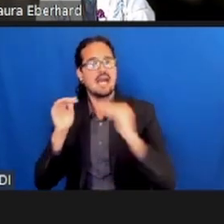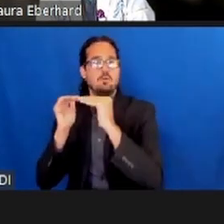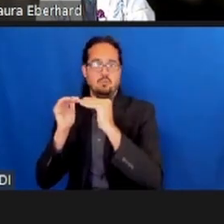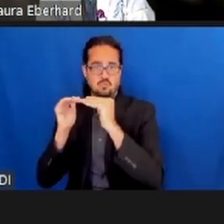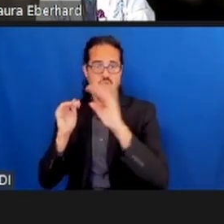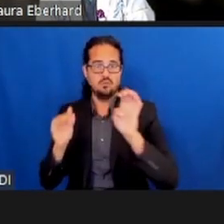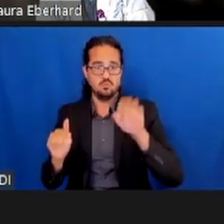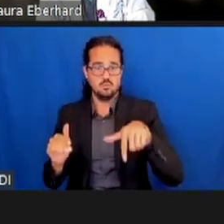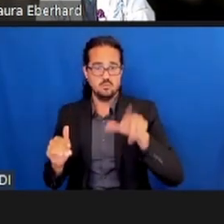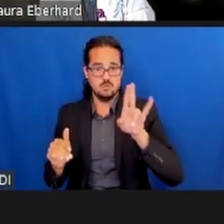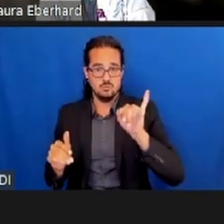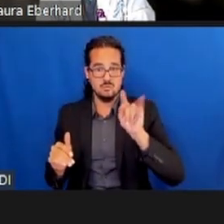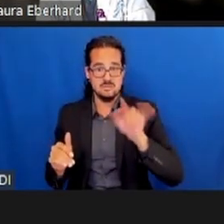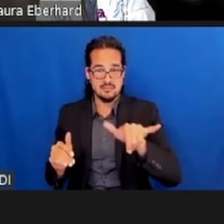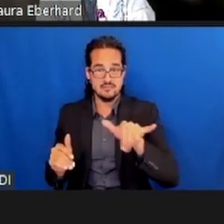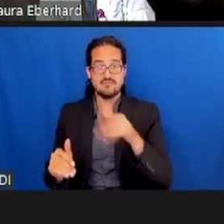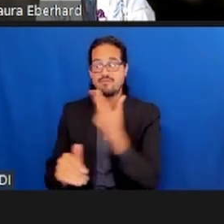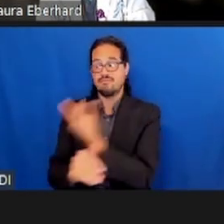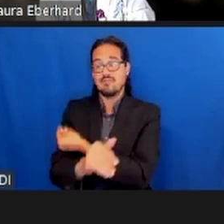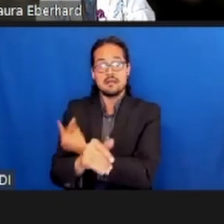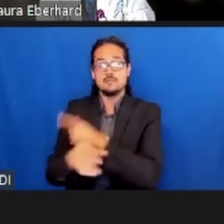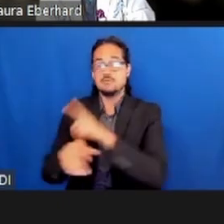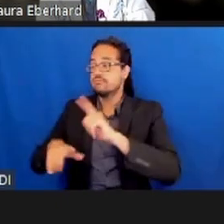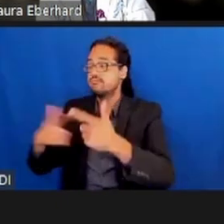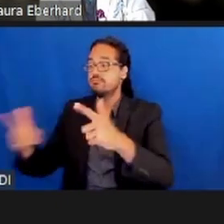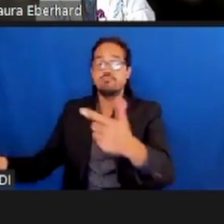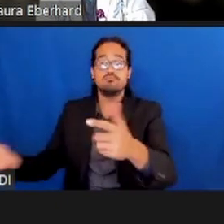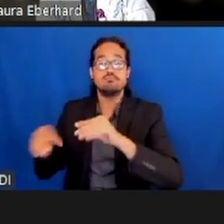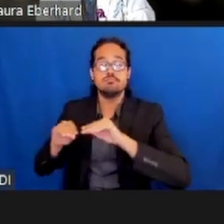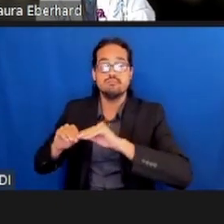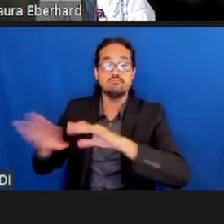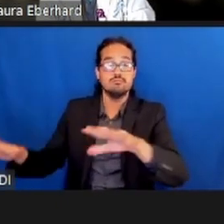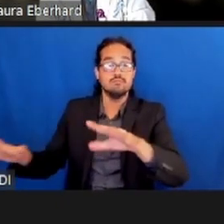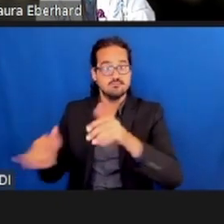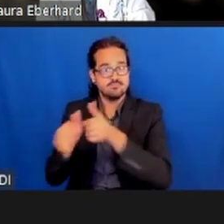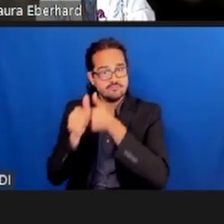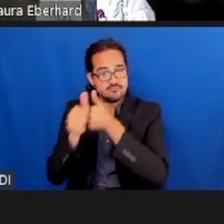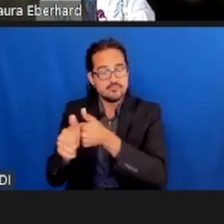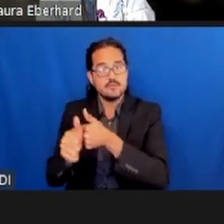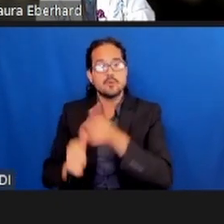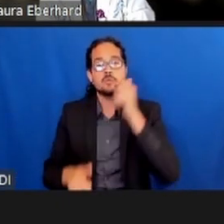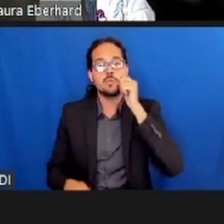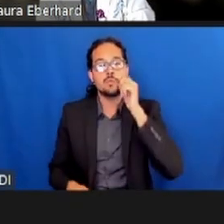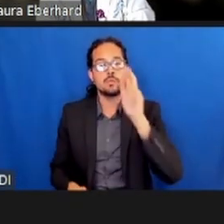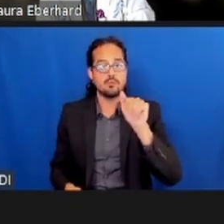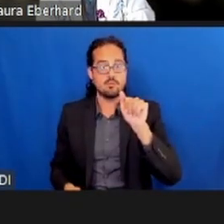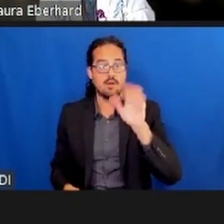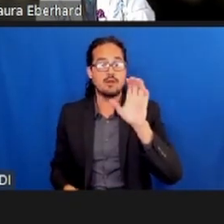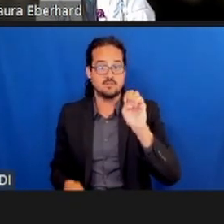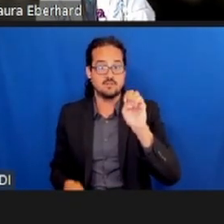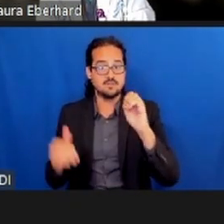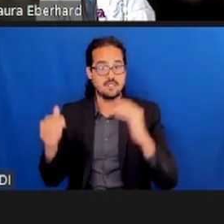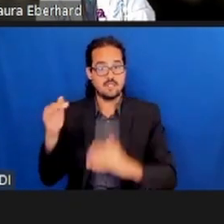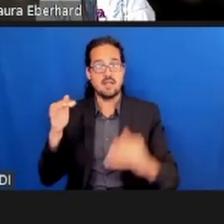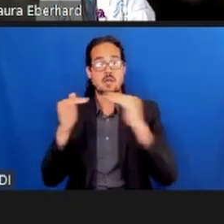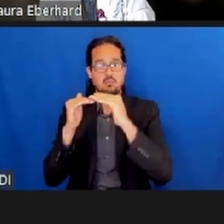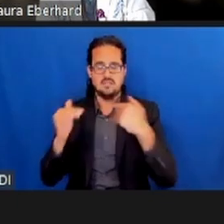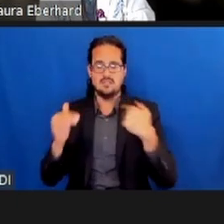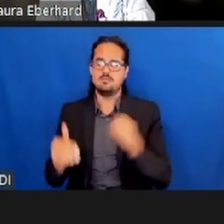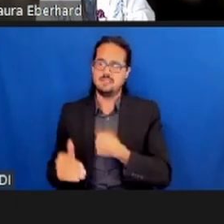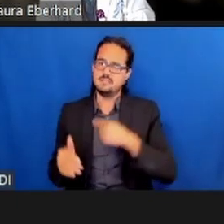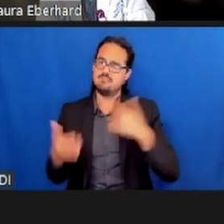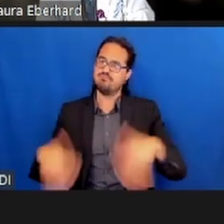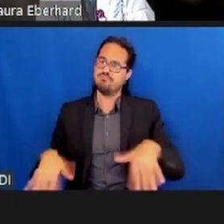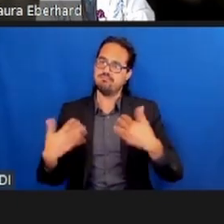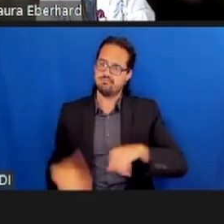looking at racial equity especially. Proud that our Latinx community that was most hard hit by the pandemic